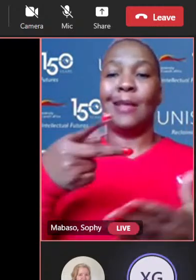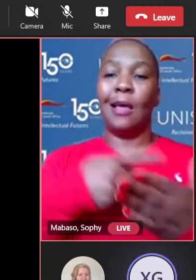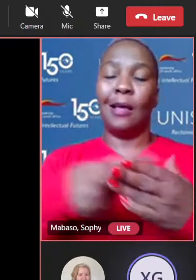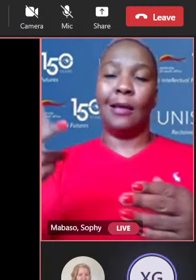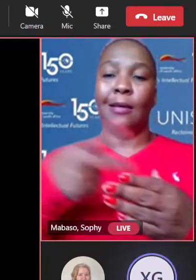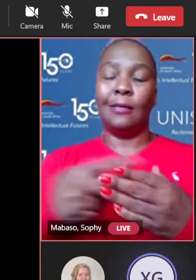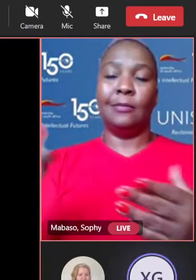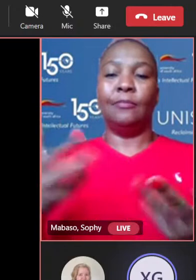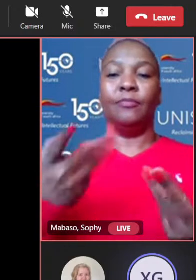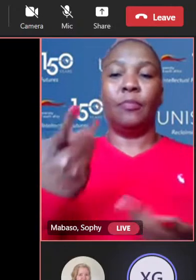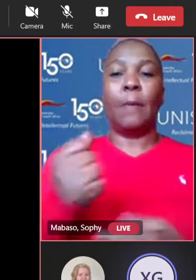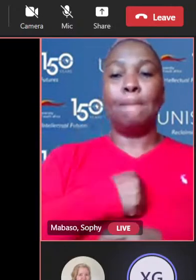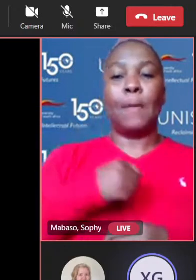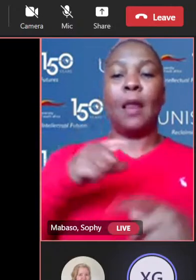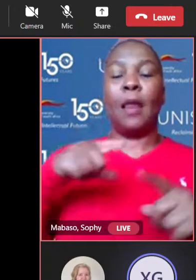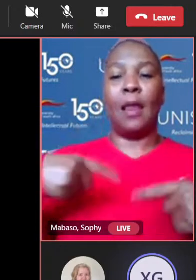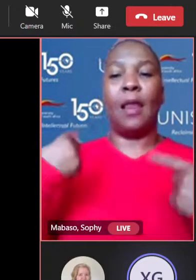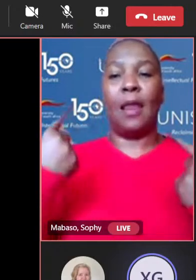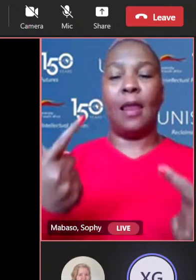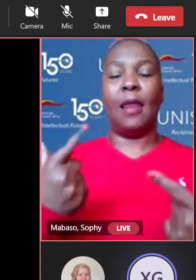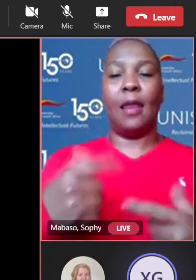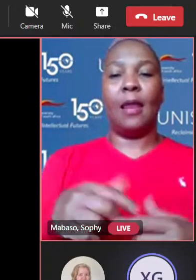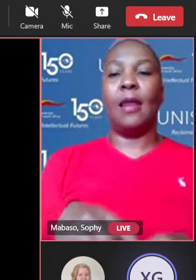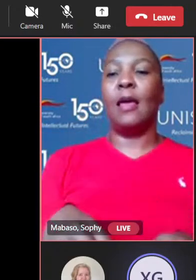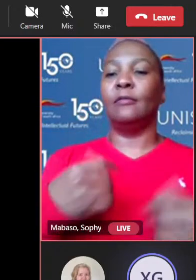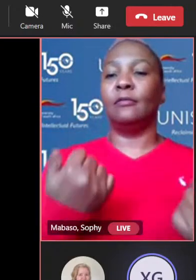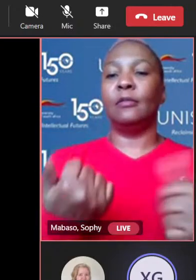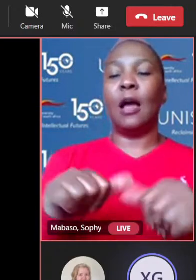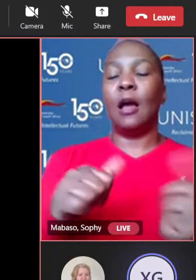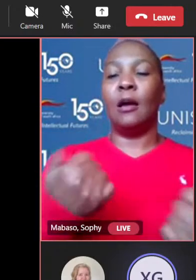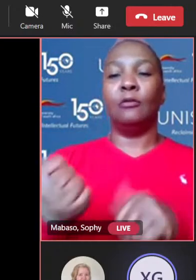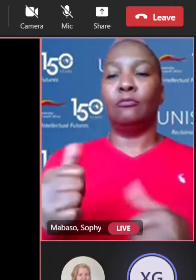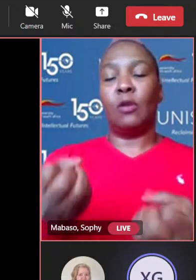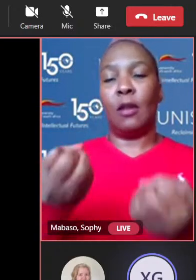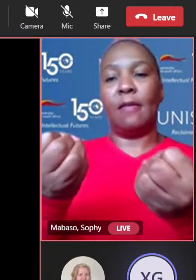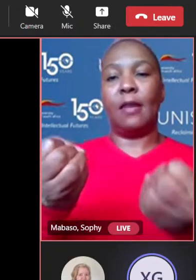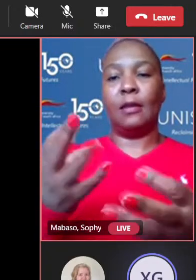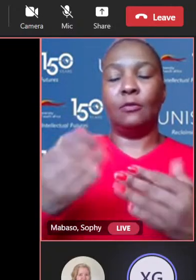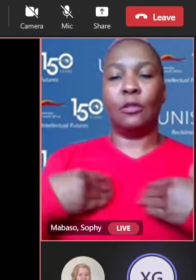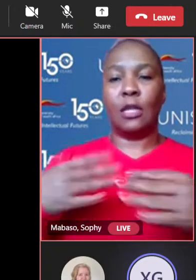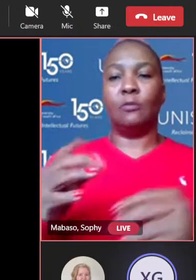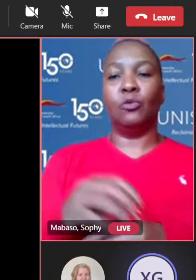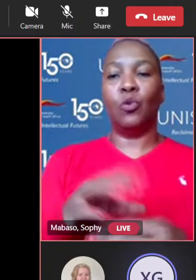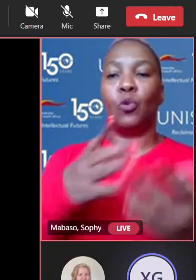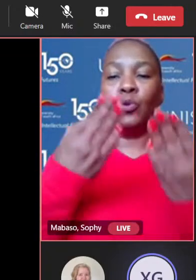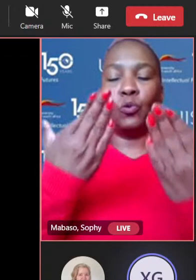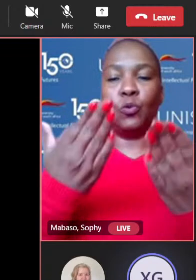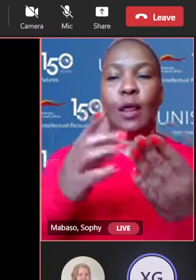My Life email account is granted to you, because it will start by your student number at